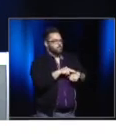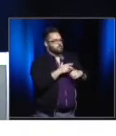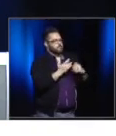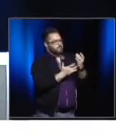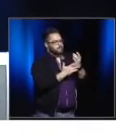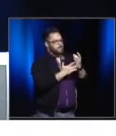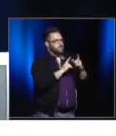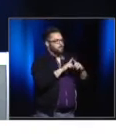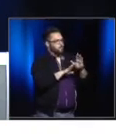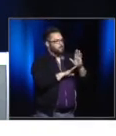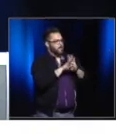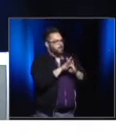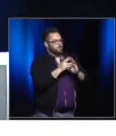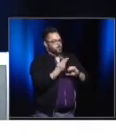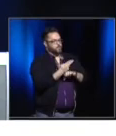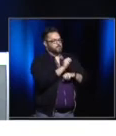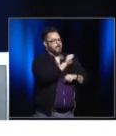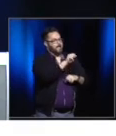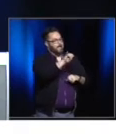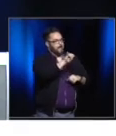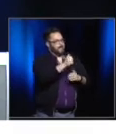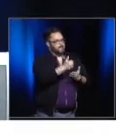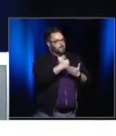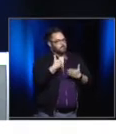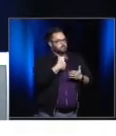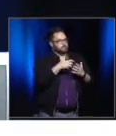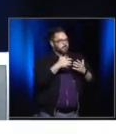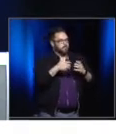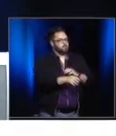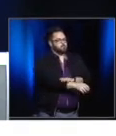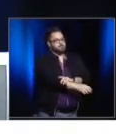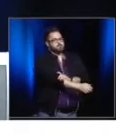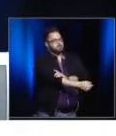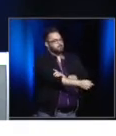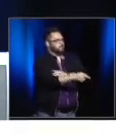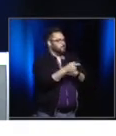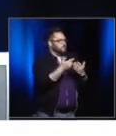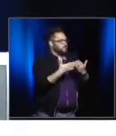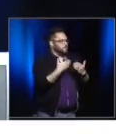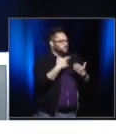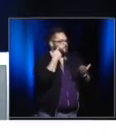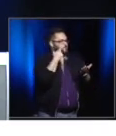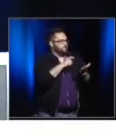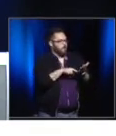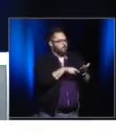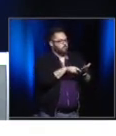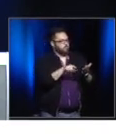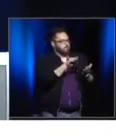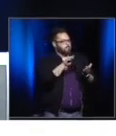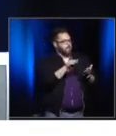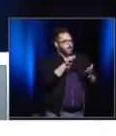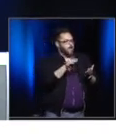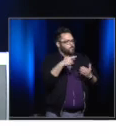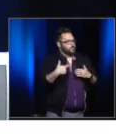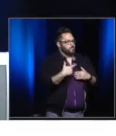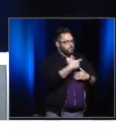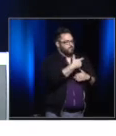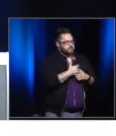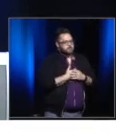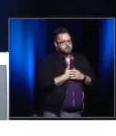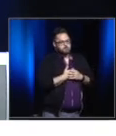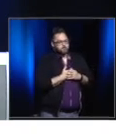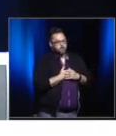the development of AI has worked well because the Māui dolphins are very distinctive. The convoluted neural network model has